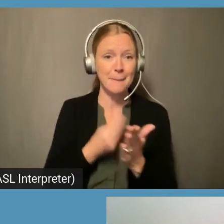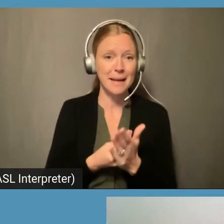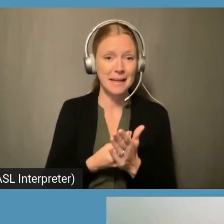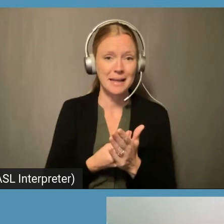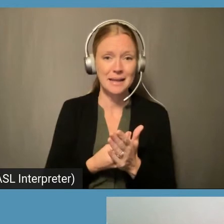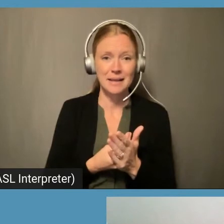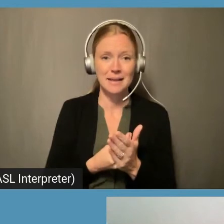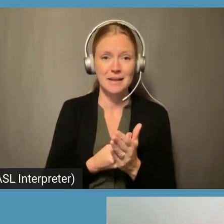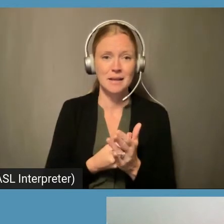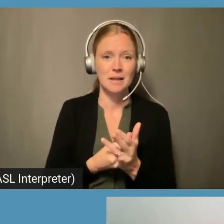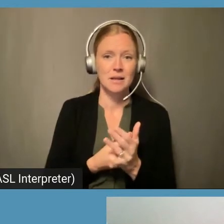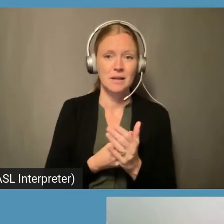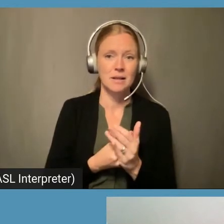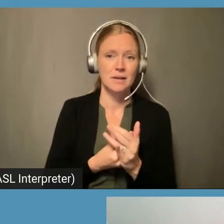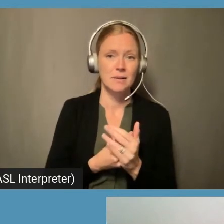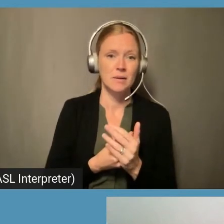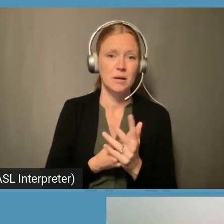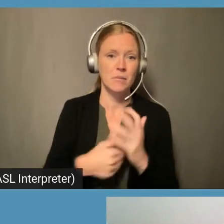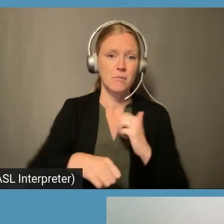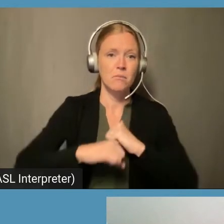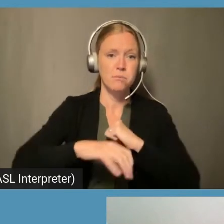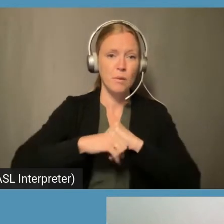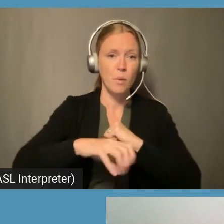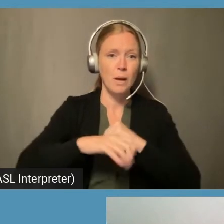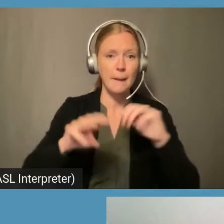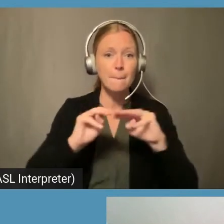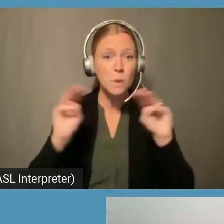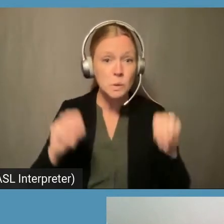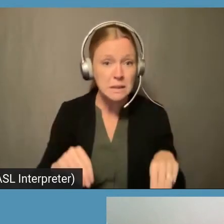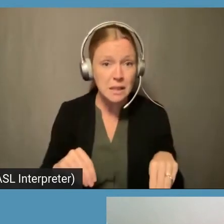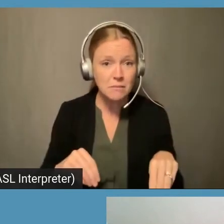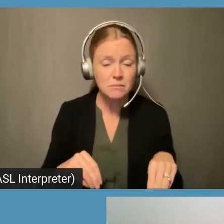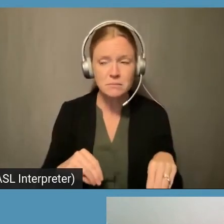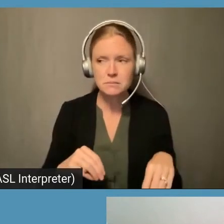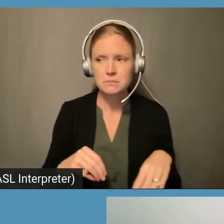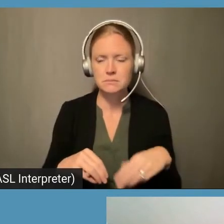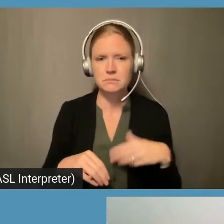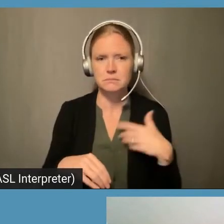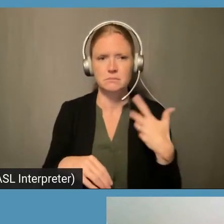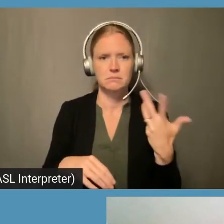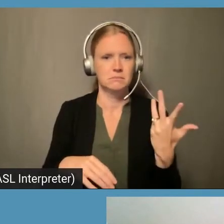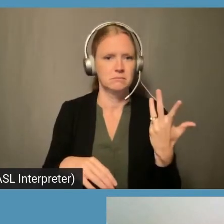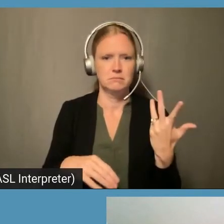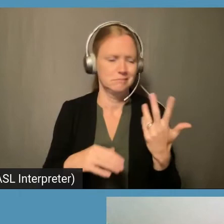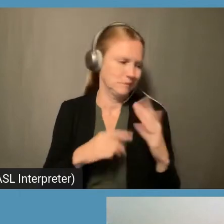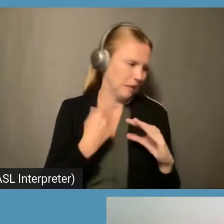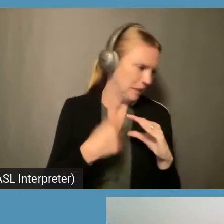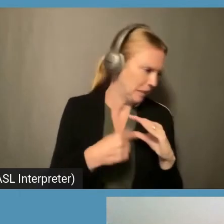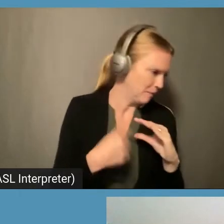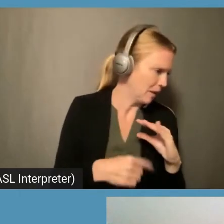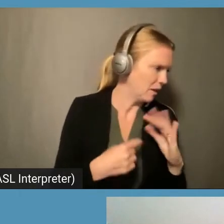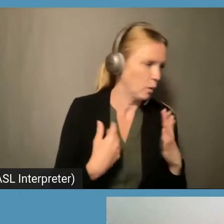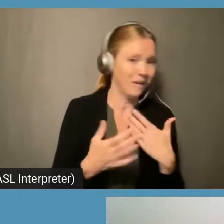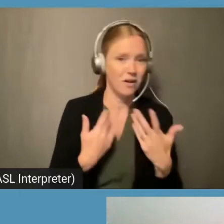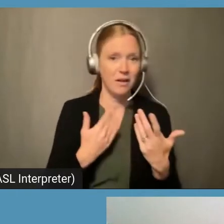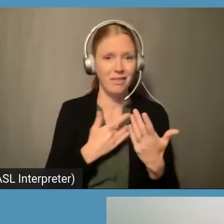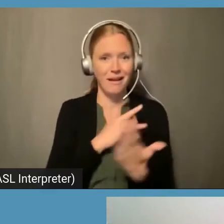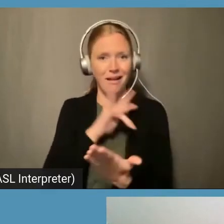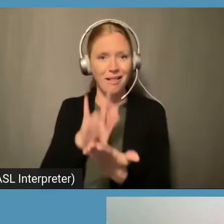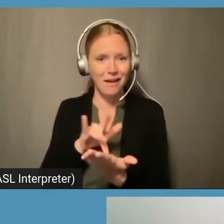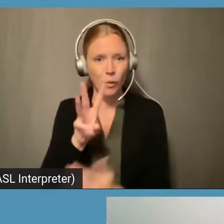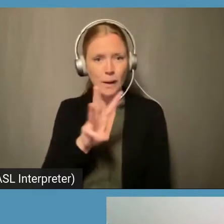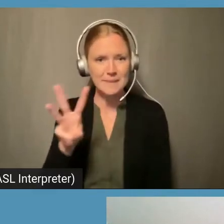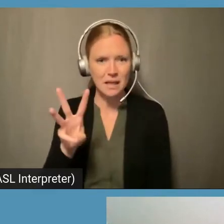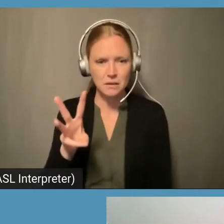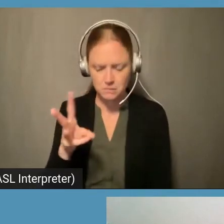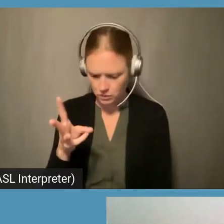are promoting your museum in any capacity, email, whatever, and then people come to your website and they can't figure out what your